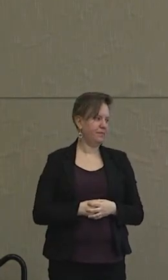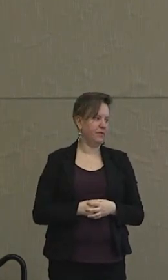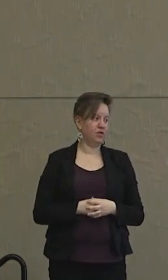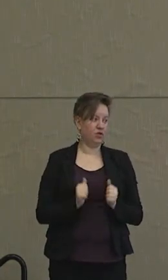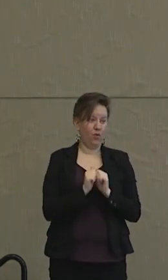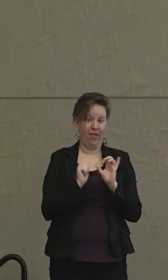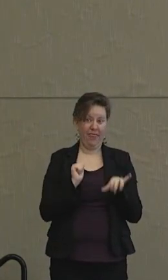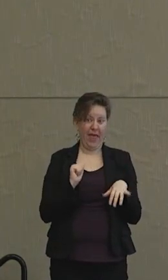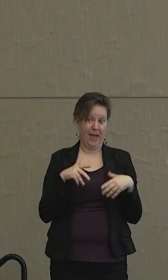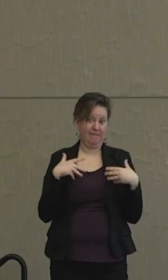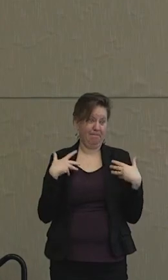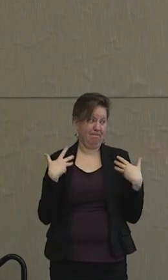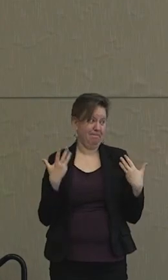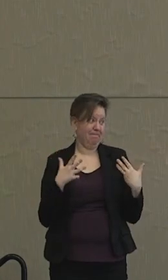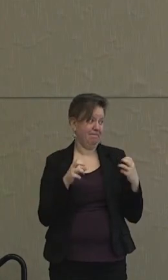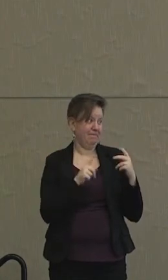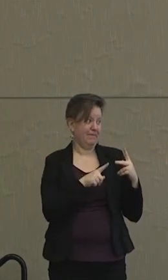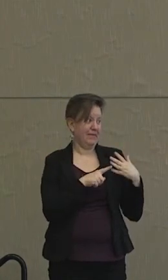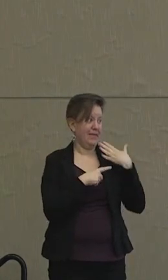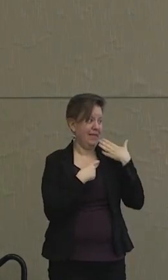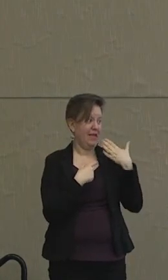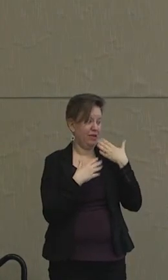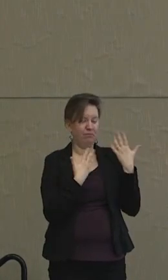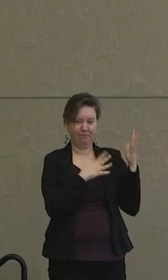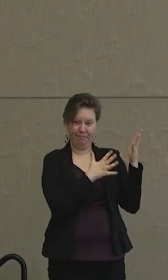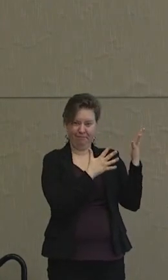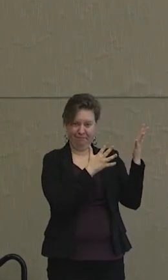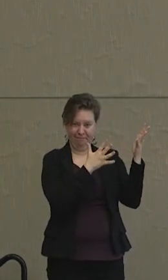So with that, I turn it back to the provost.